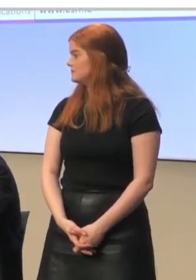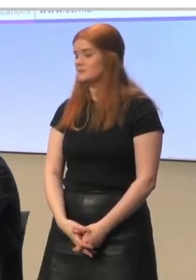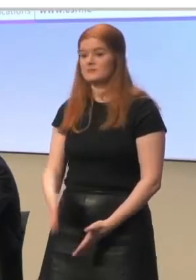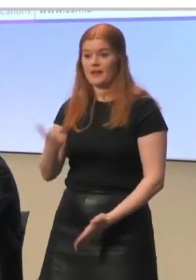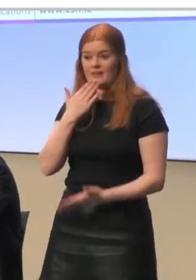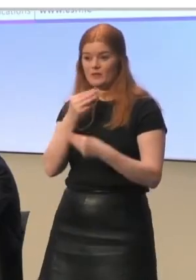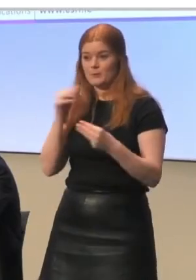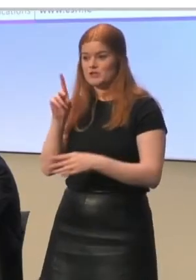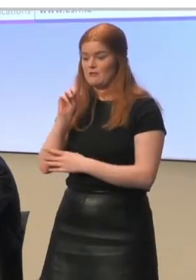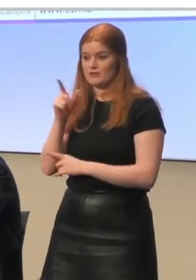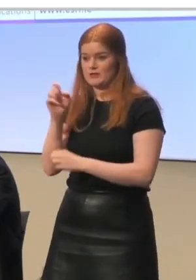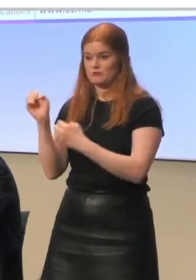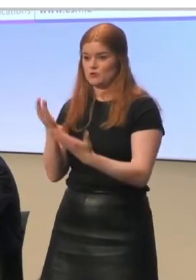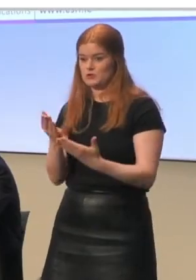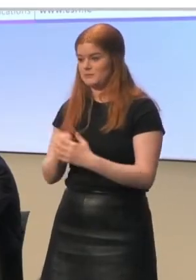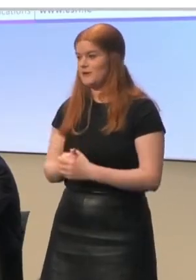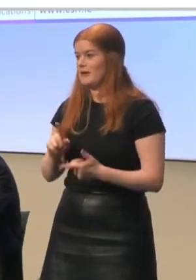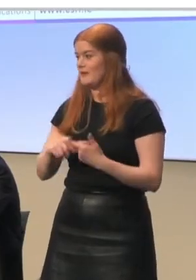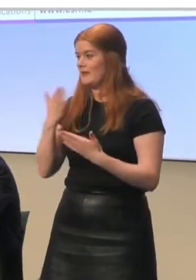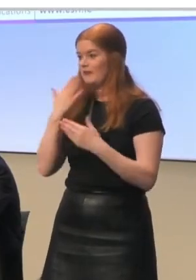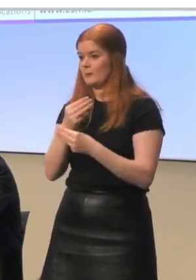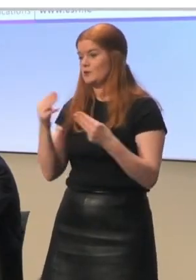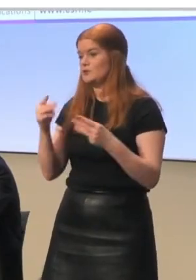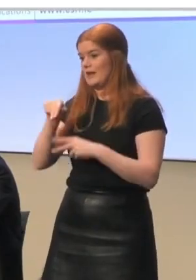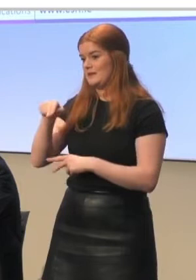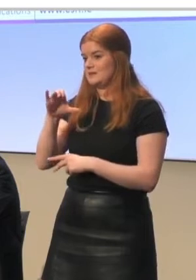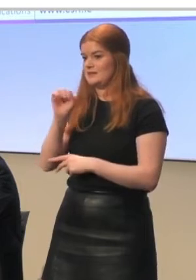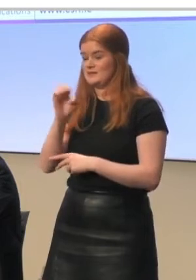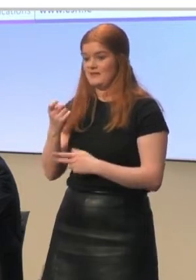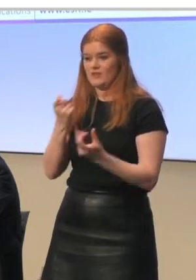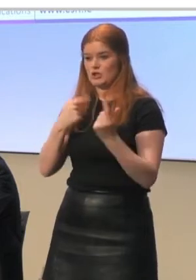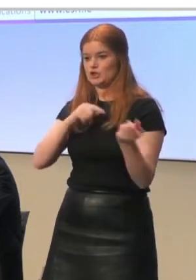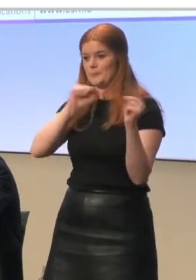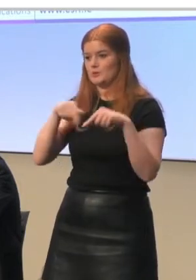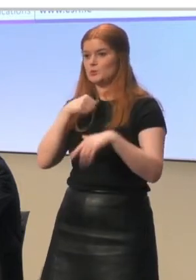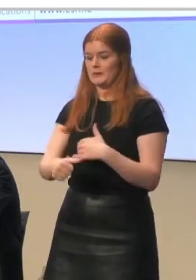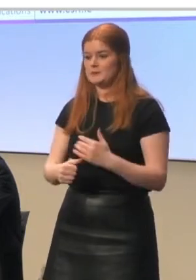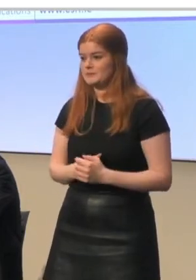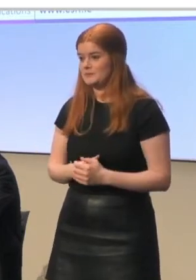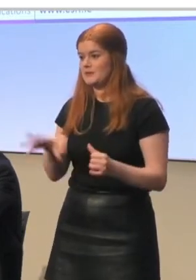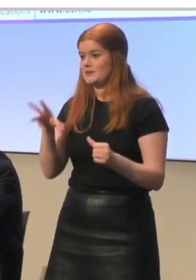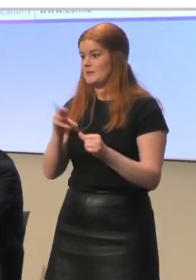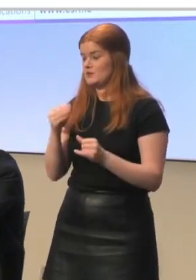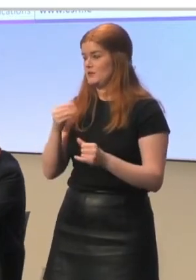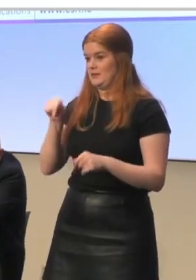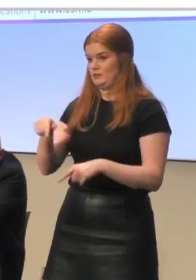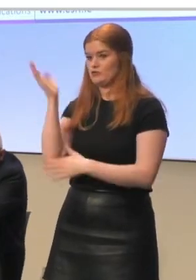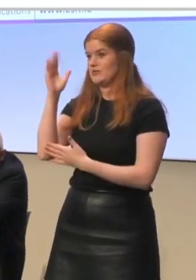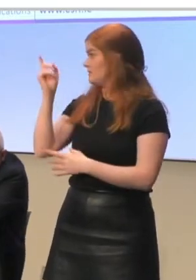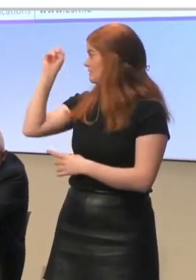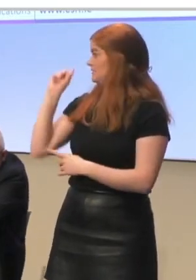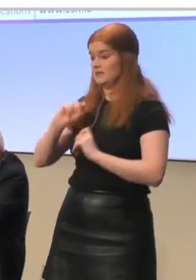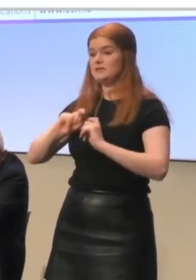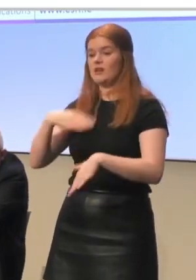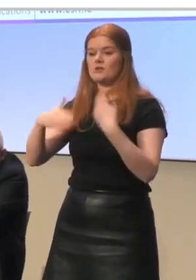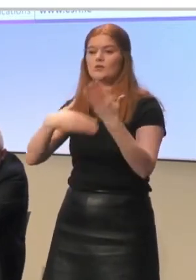Thank you very much, Dara, for that introduction, and thank you to the NCSE for having us here today, especially to present what's still